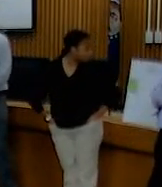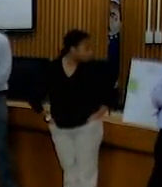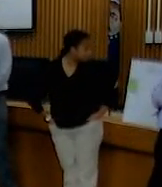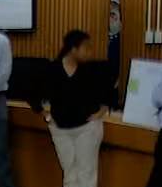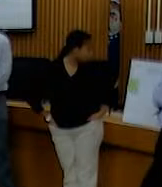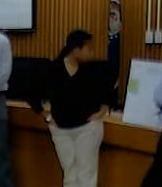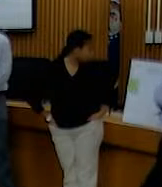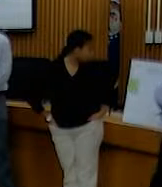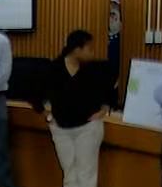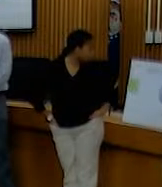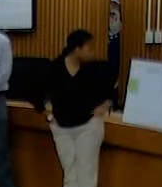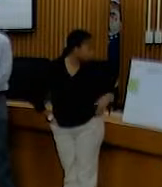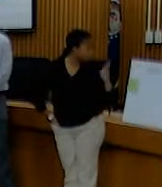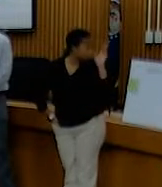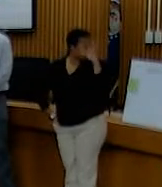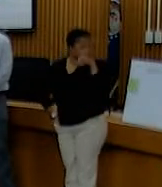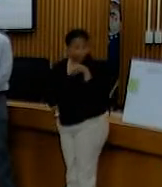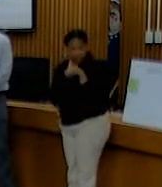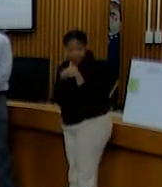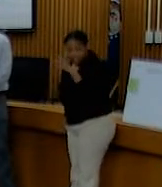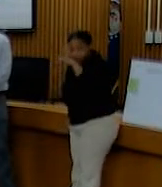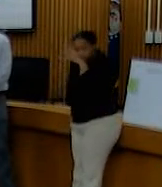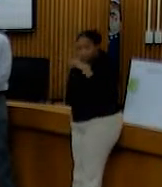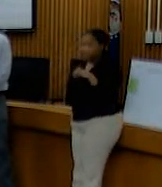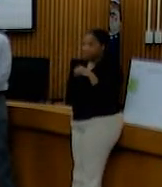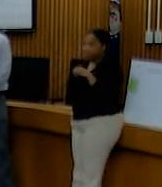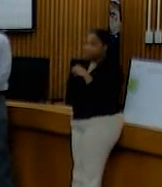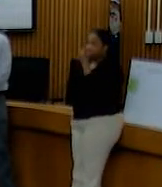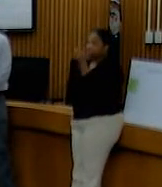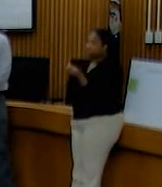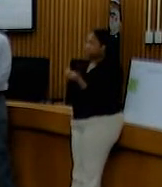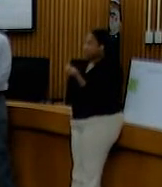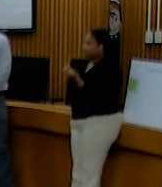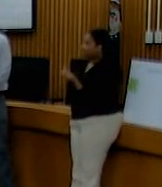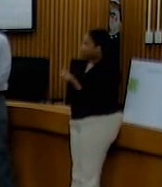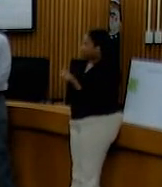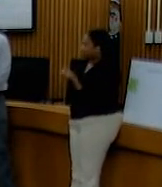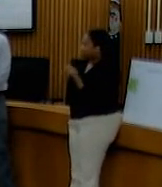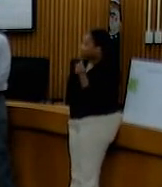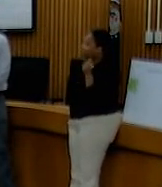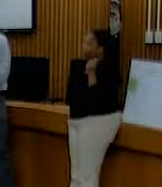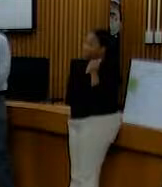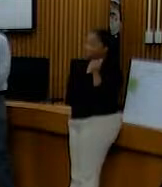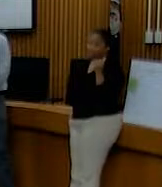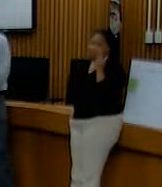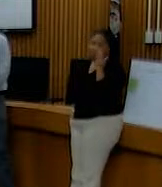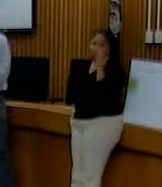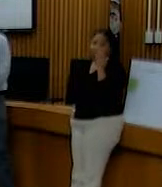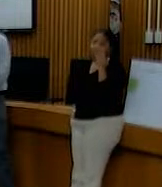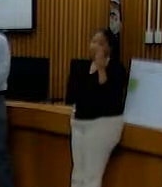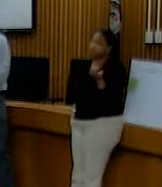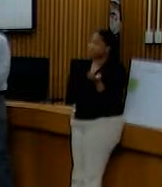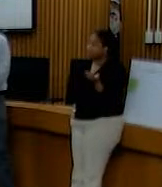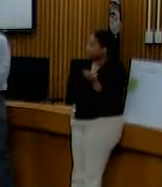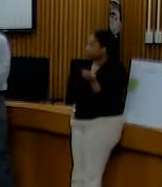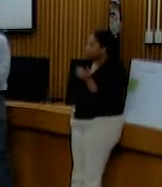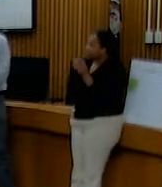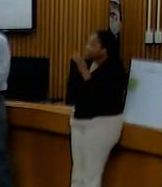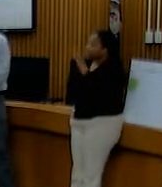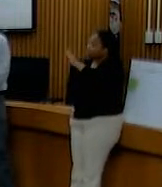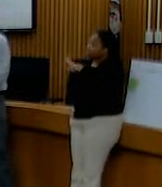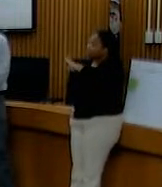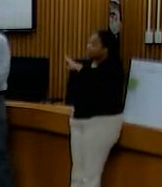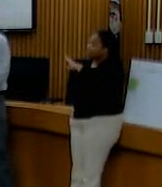What we said was, we felt the things that we saw connected was just a sense of accountability, but that it could be